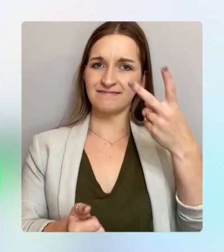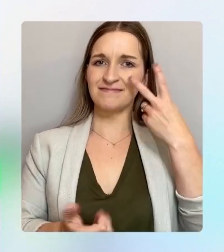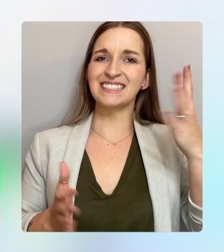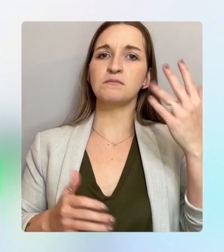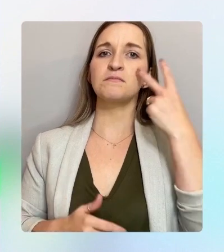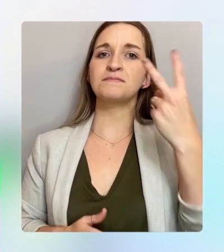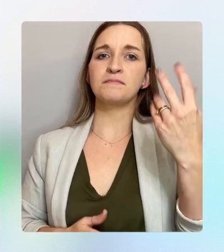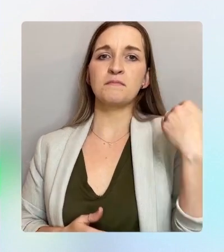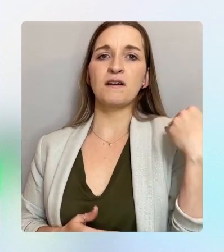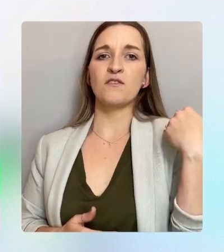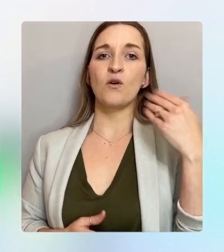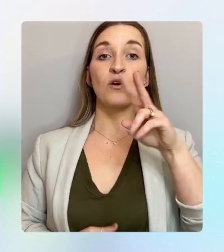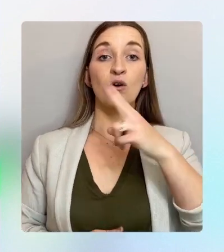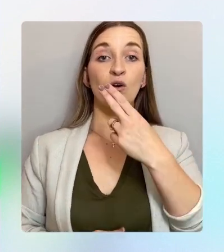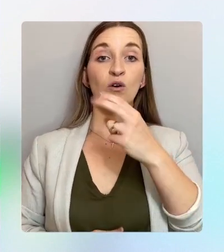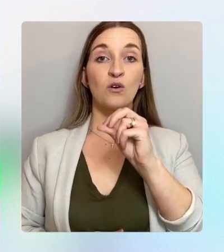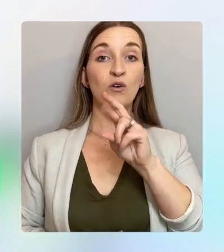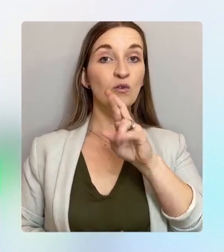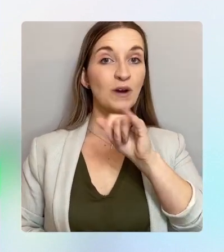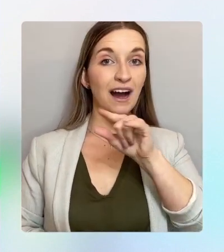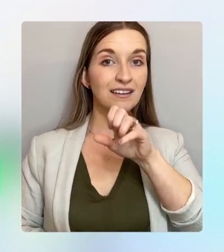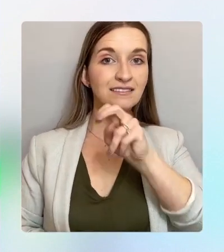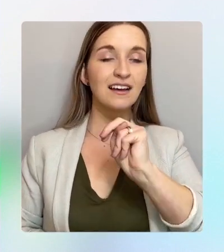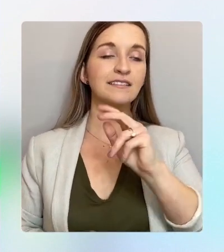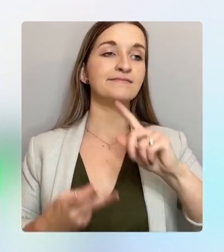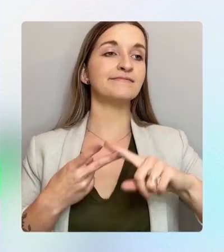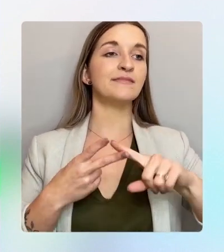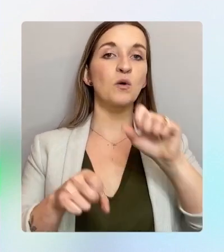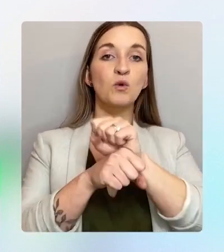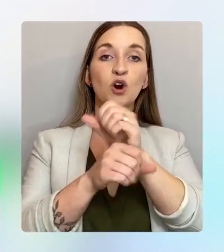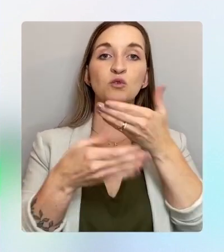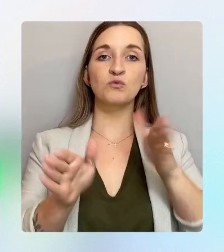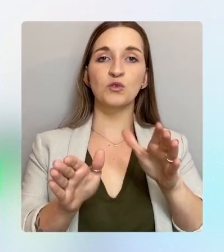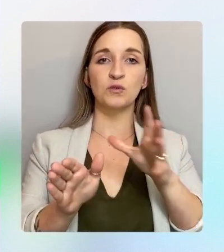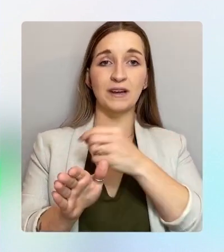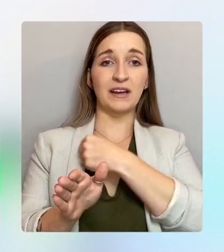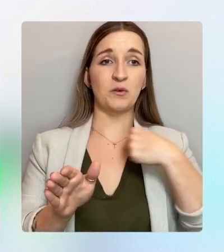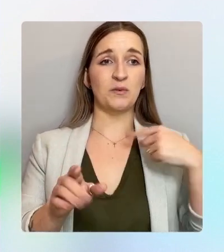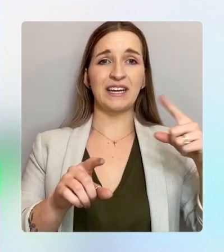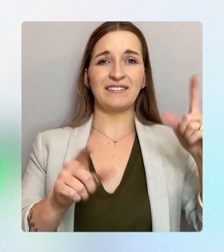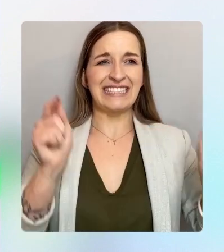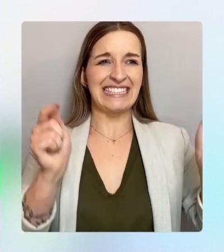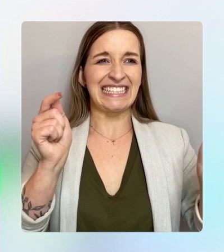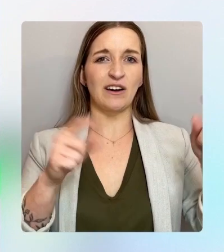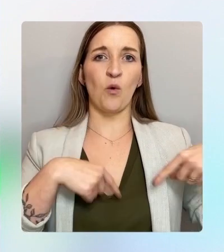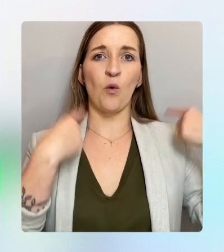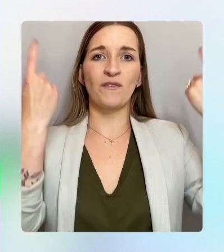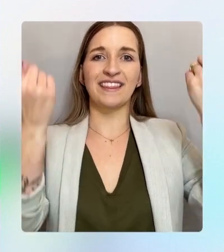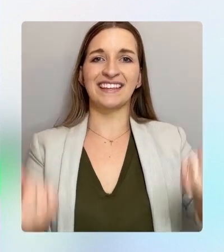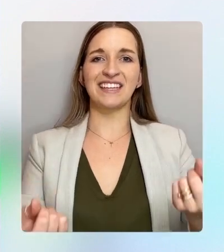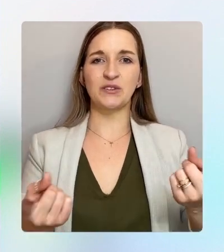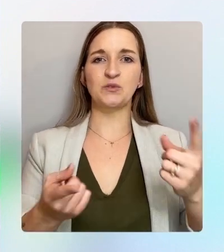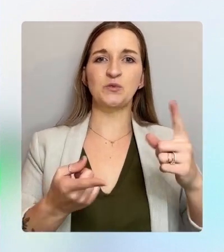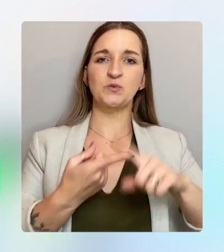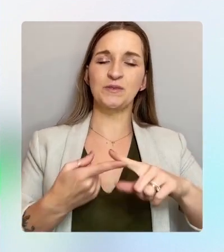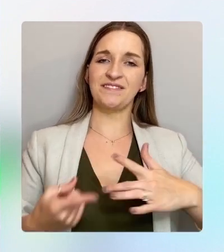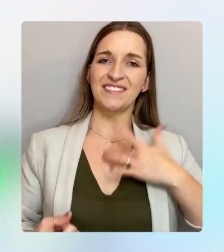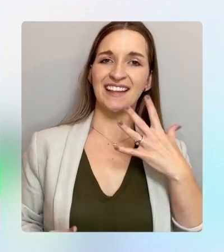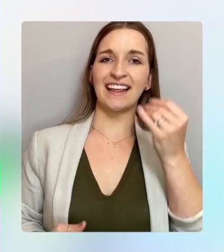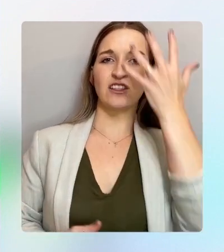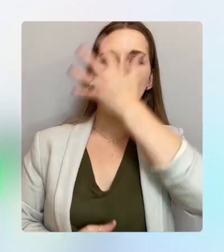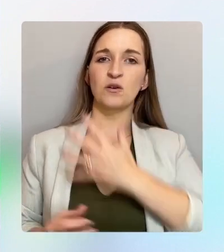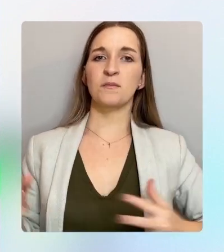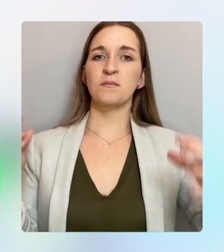or workrooms, and we've honed it over the years to feel and look really natural. And now, we